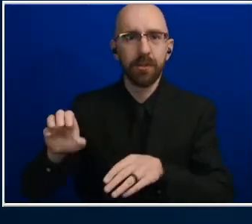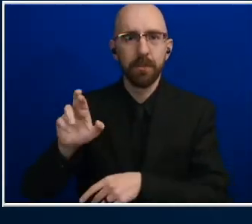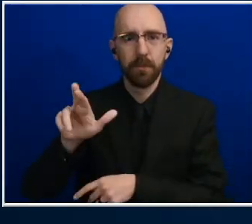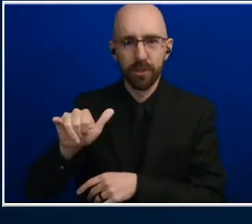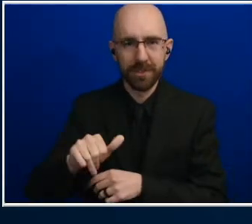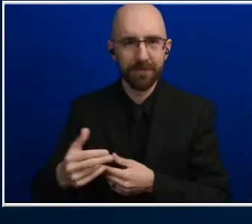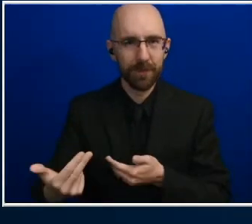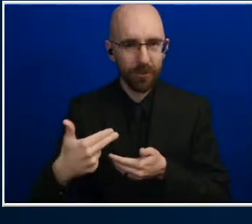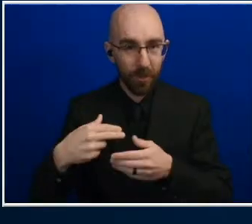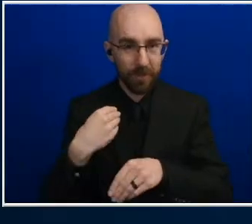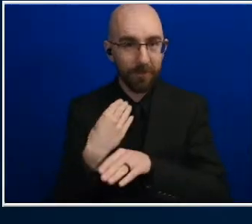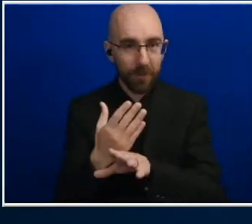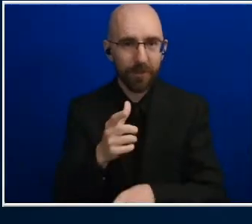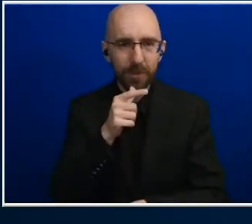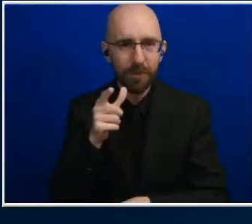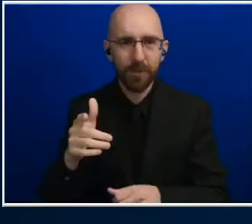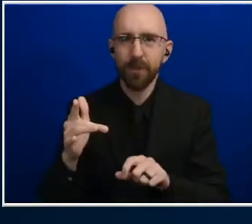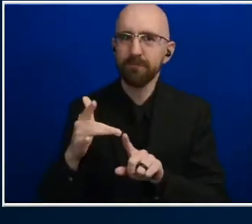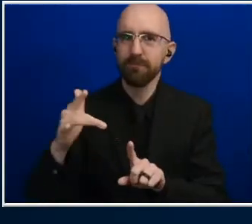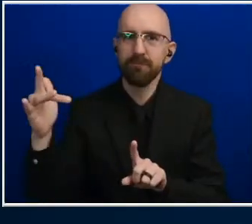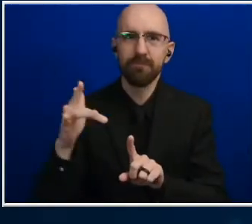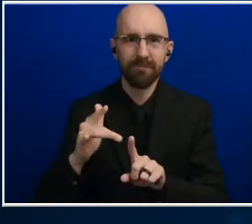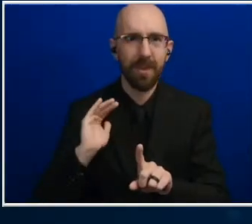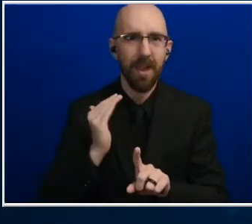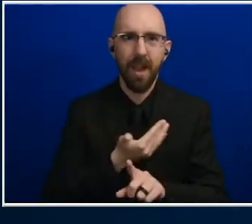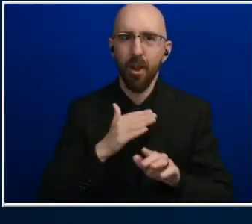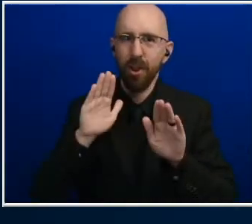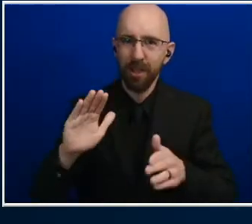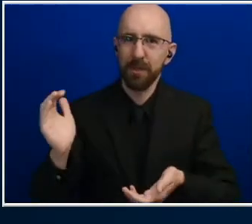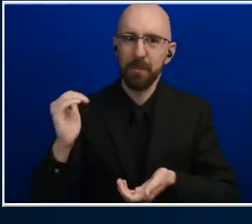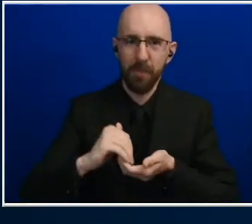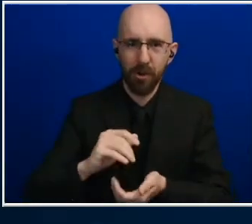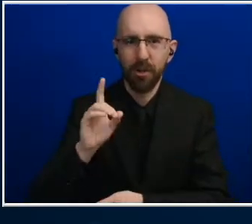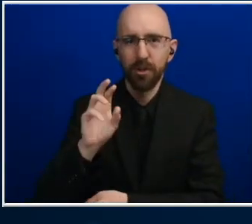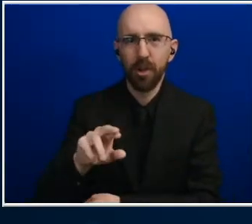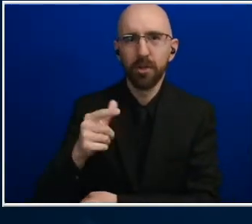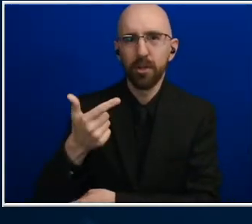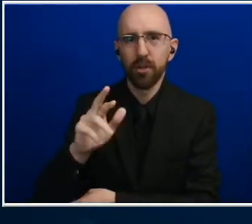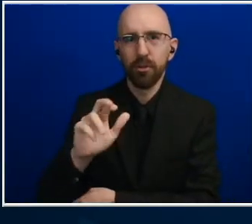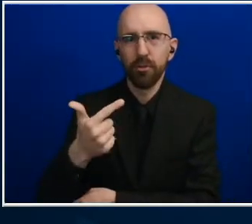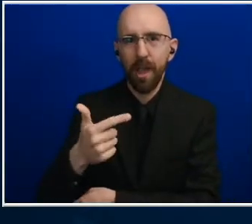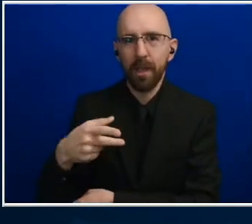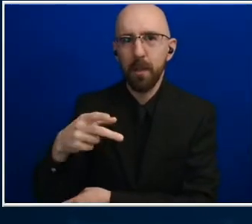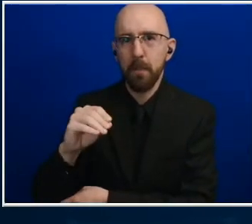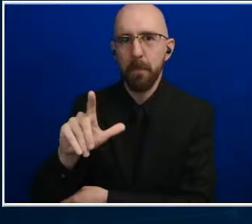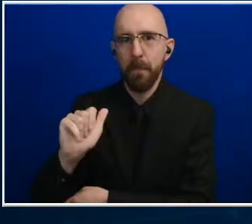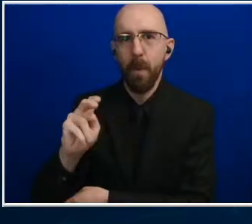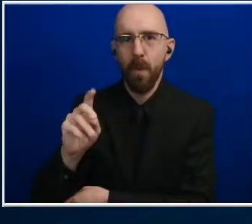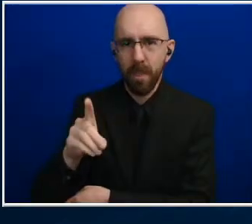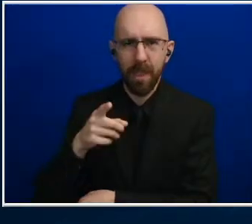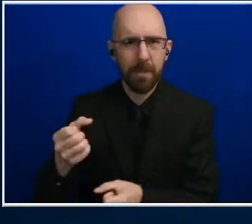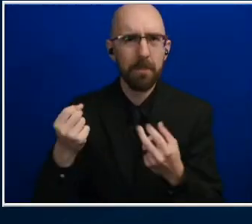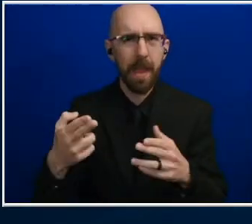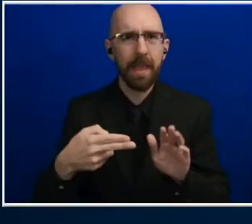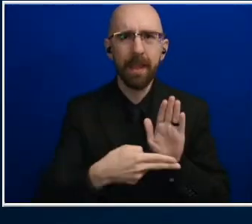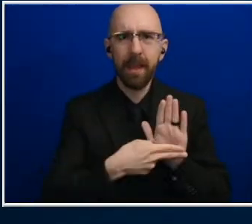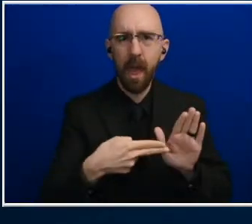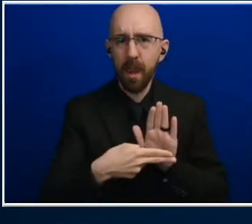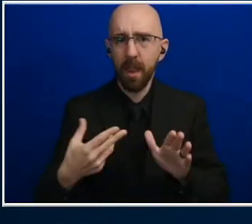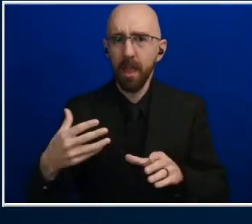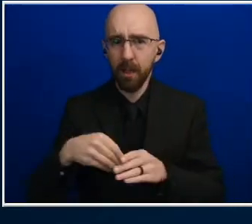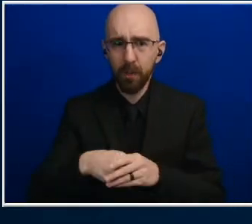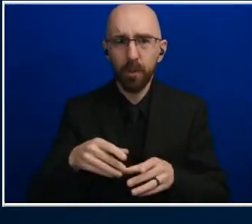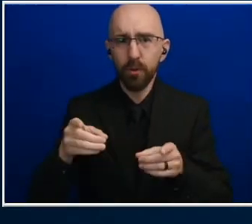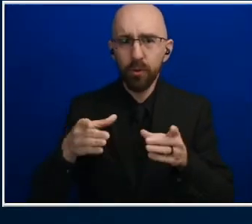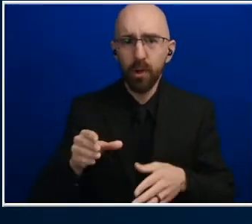is the esteemed and our excellent partner, Dr. Greg Poland. His many titles include Director of the Male